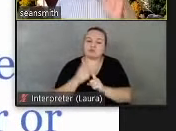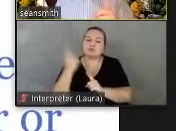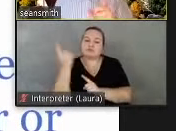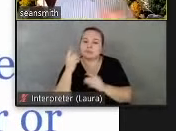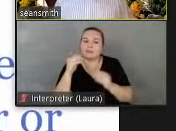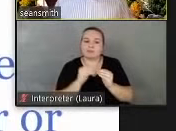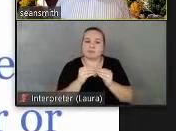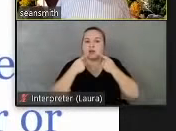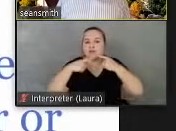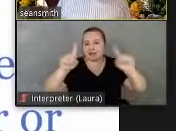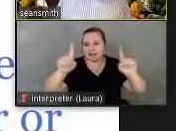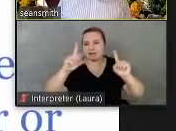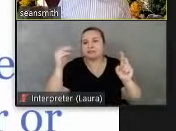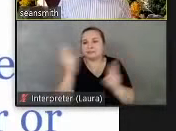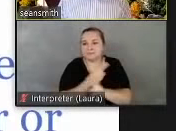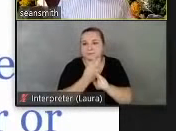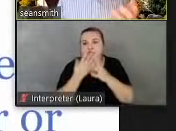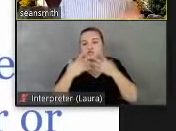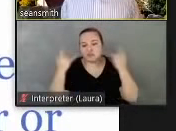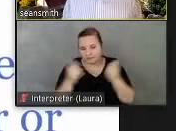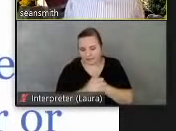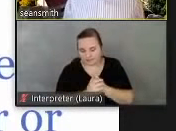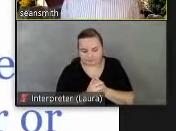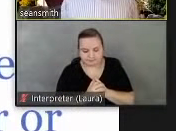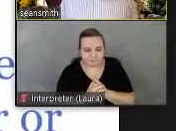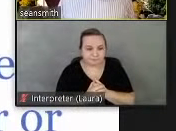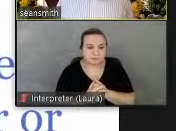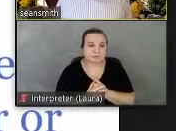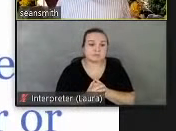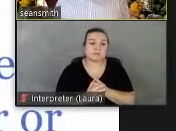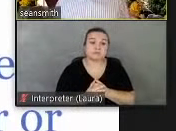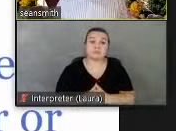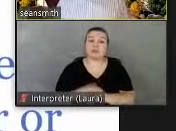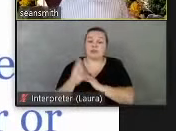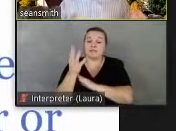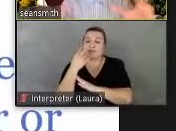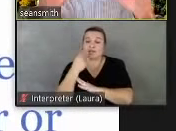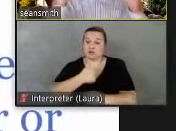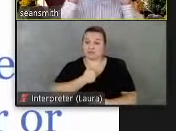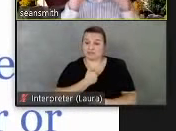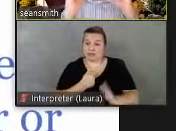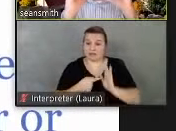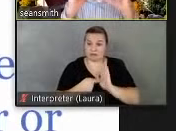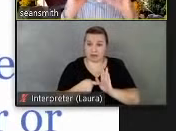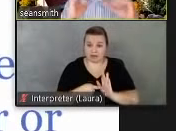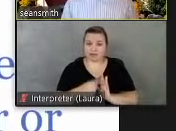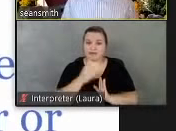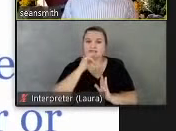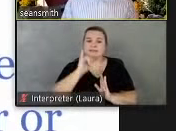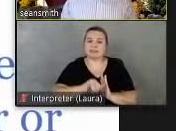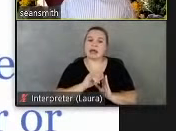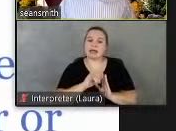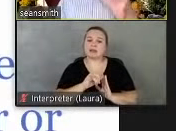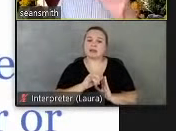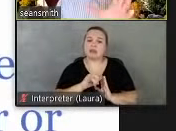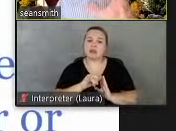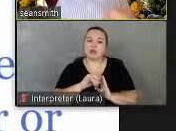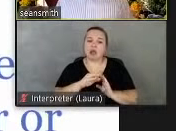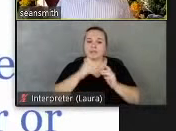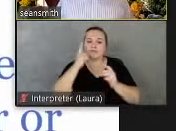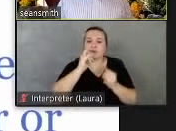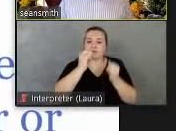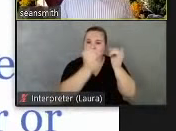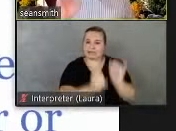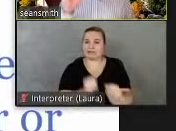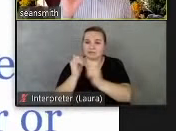effective and using effective practice. Now, video self-modeling, right? Video self-modeling is that perception of the individual. For some of our